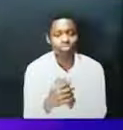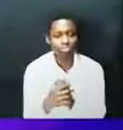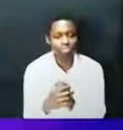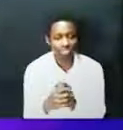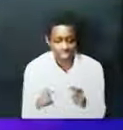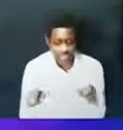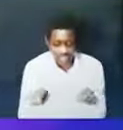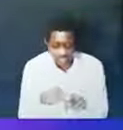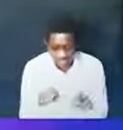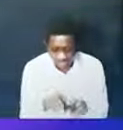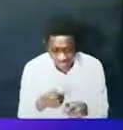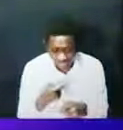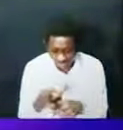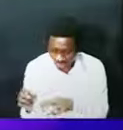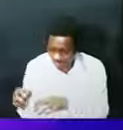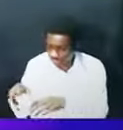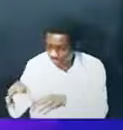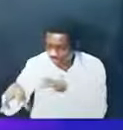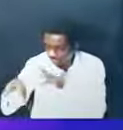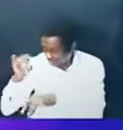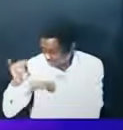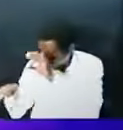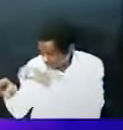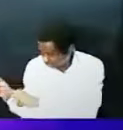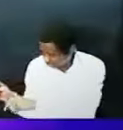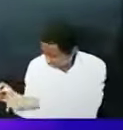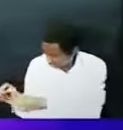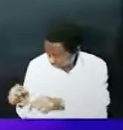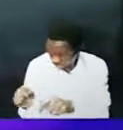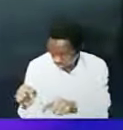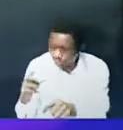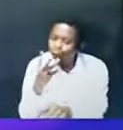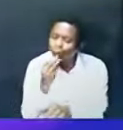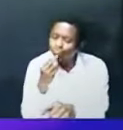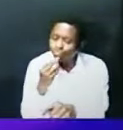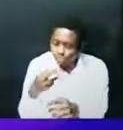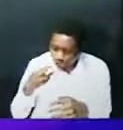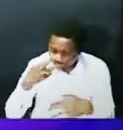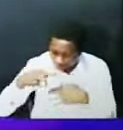trace the Jewish route to Christianity.